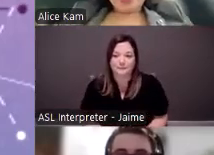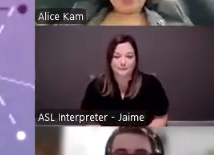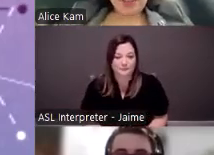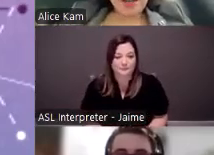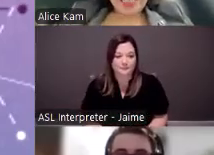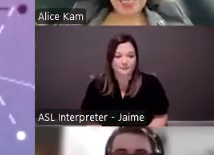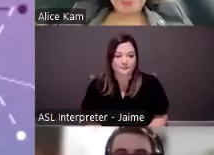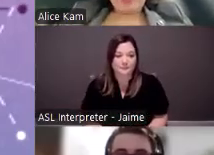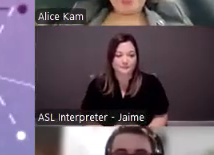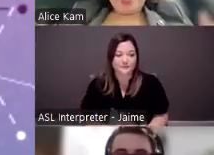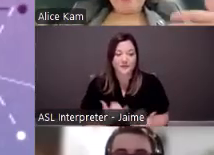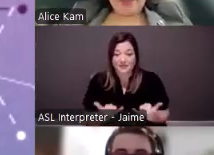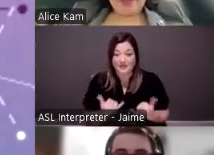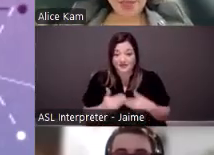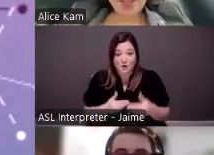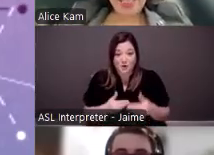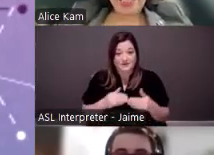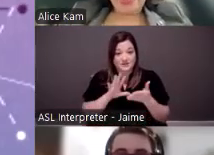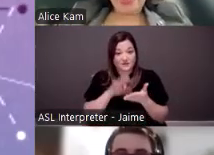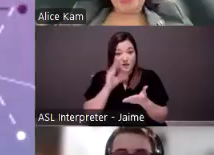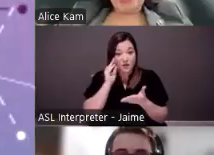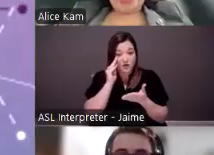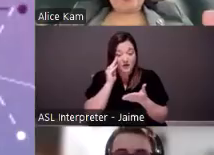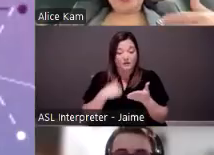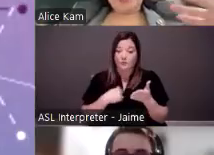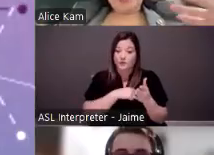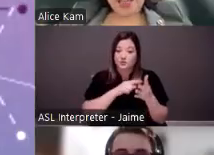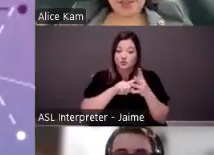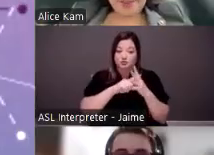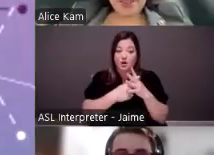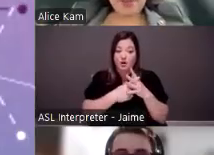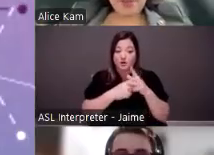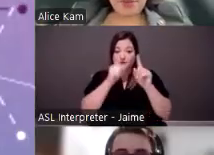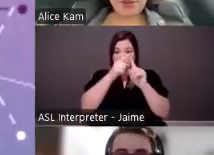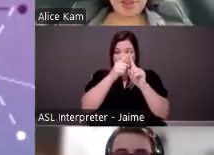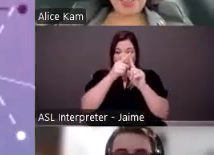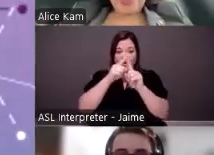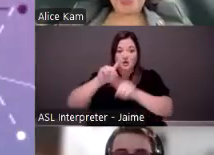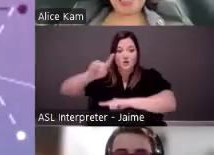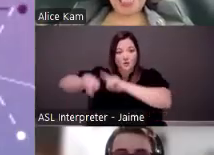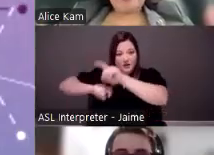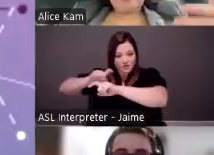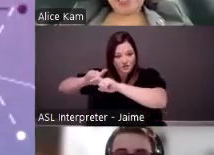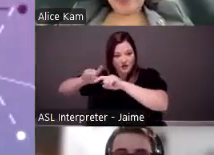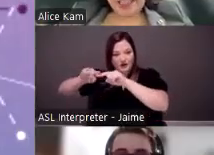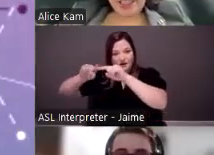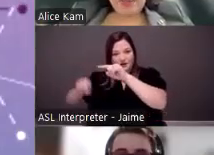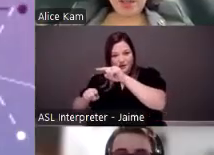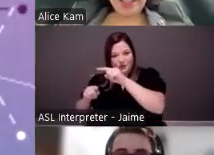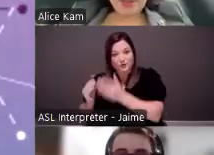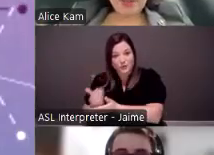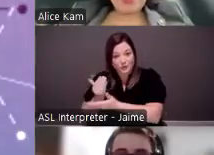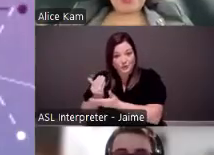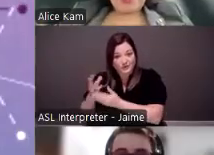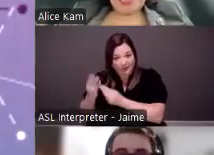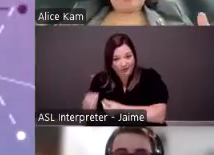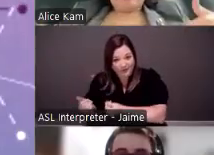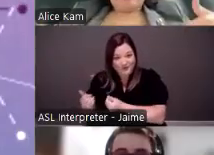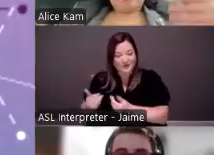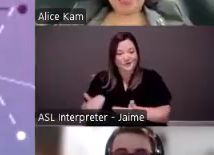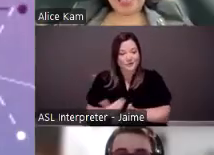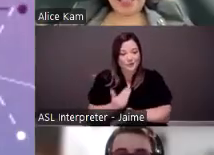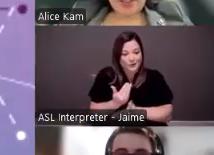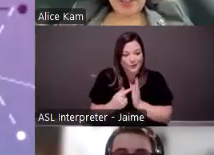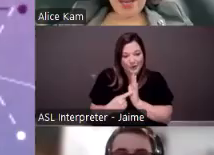In this learning process, we start from questioning and trying to find out a new solution and find out new models